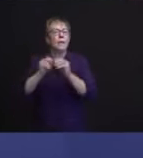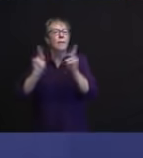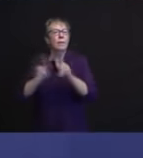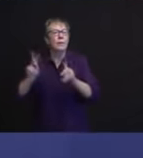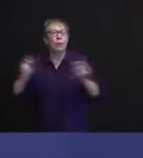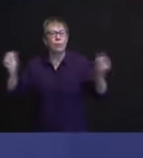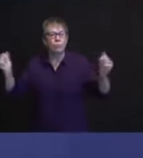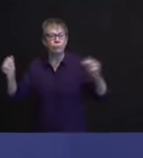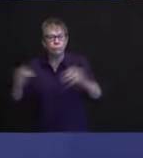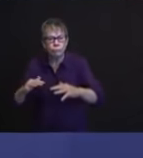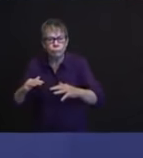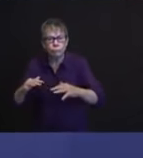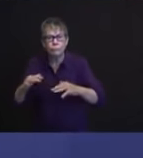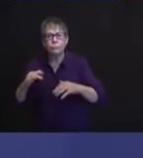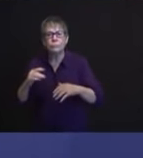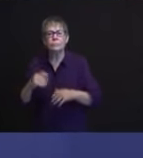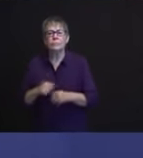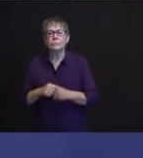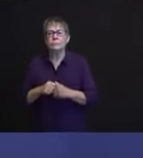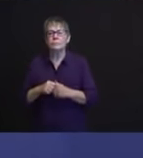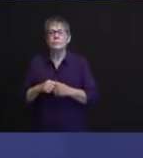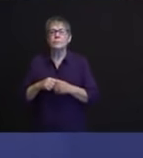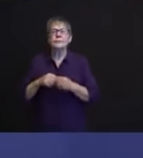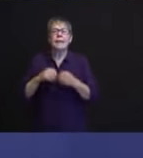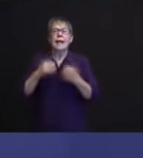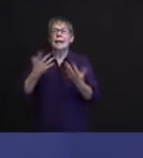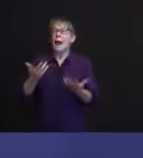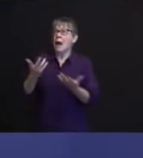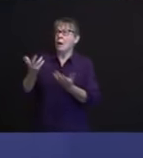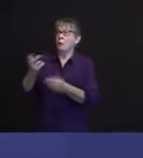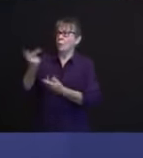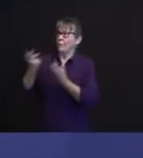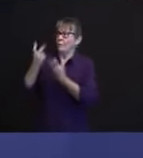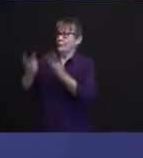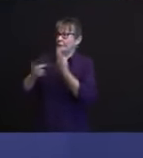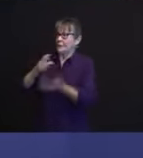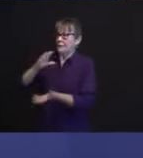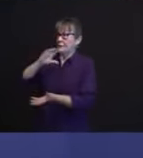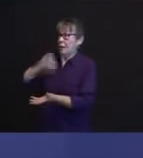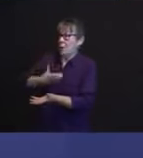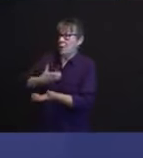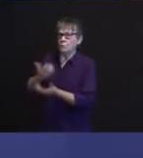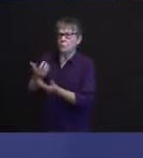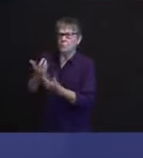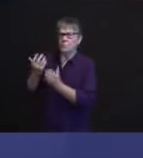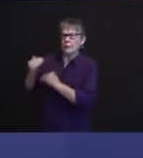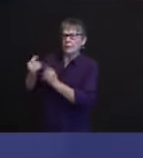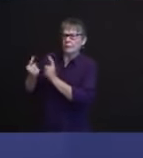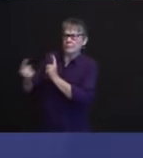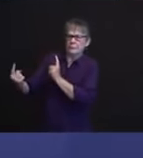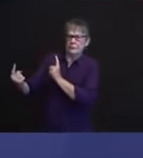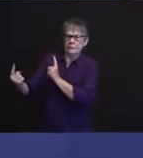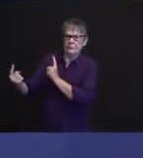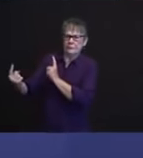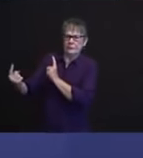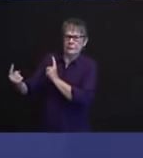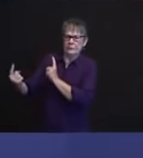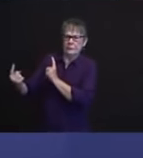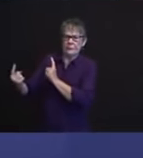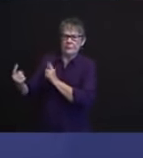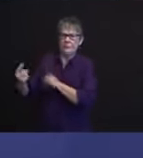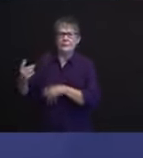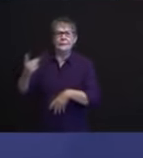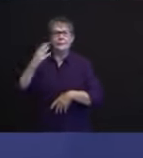measures for choir performances and caroling. Christmas tree and/or menorah lighting events should be held outdoors and must adhere